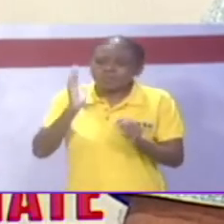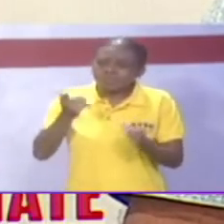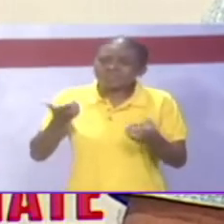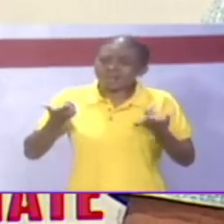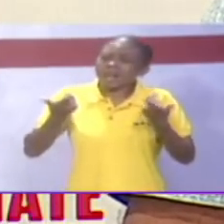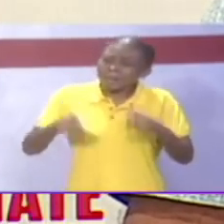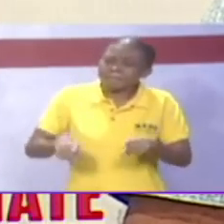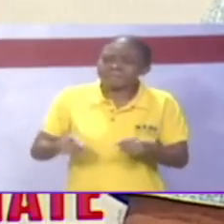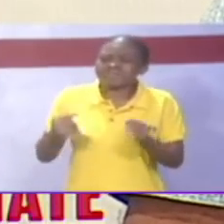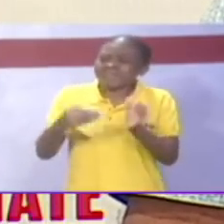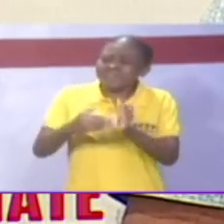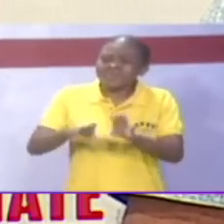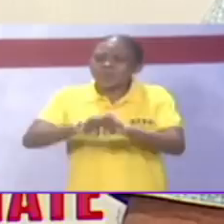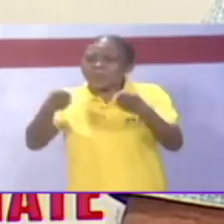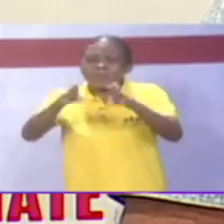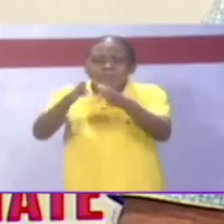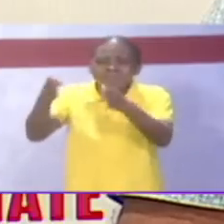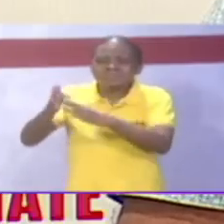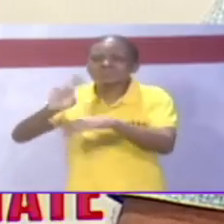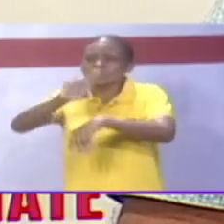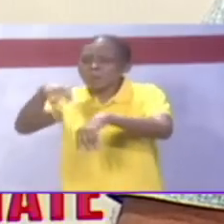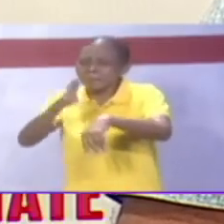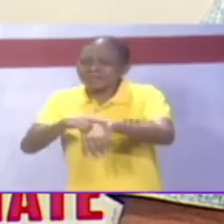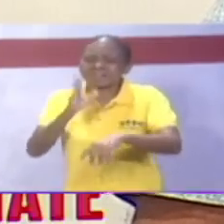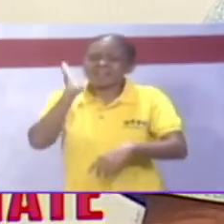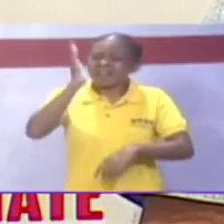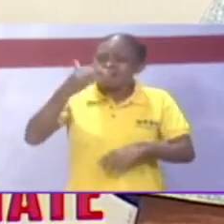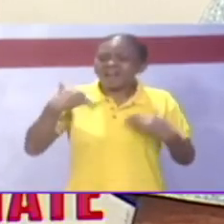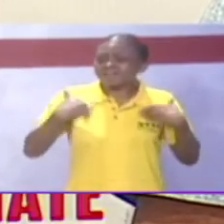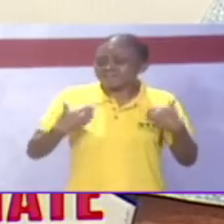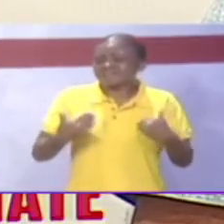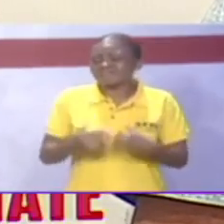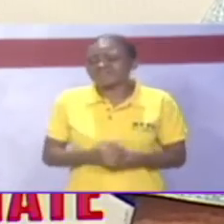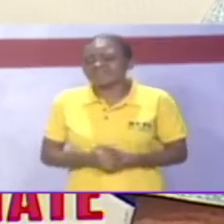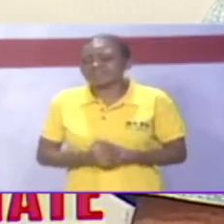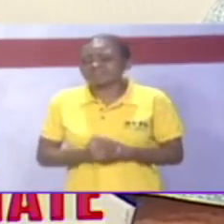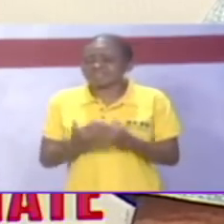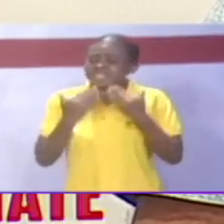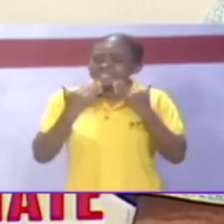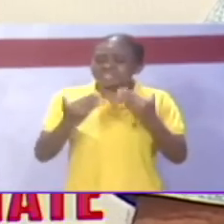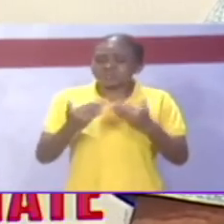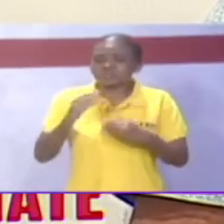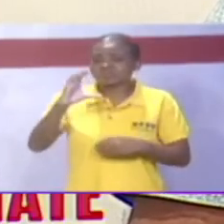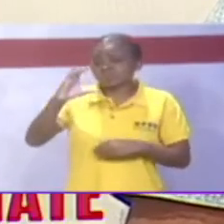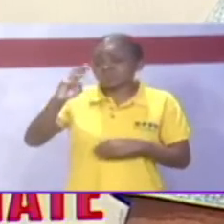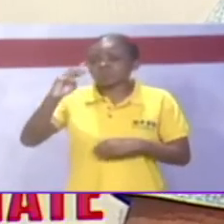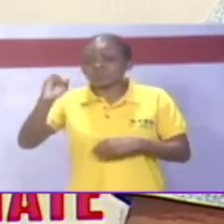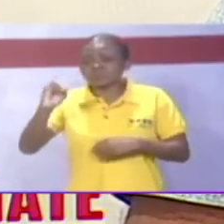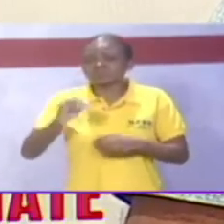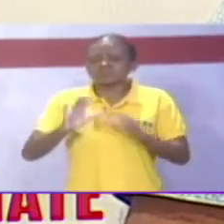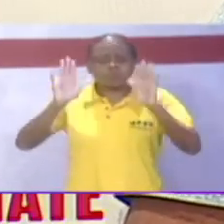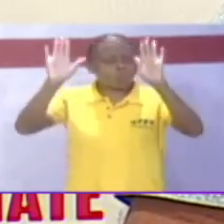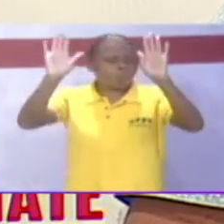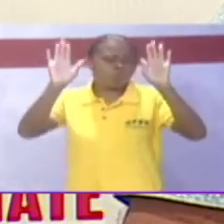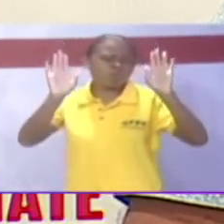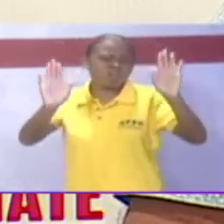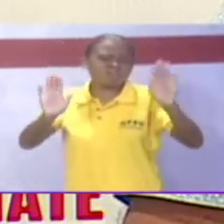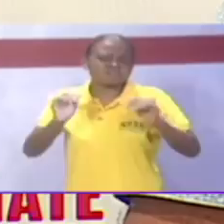country. Again, I want to thank the CMO, Dr. Hines, for the fabulous job you all are